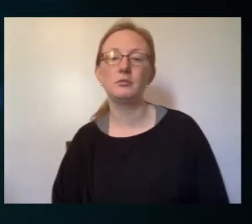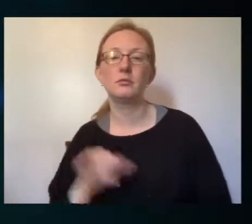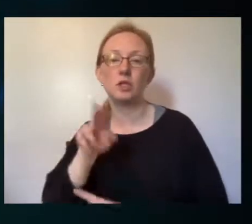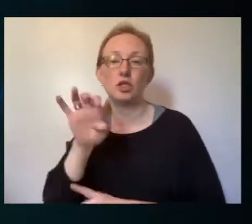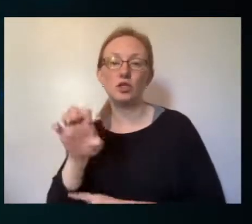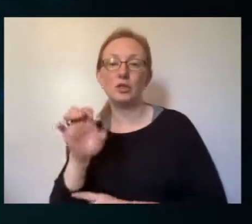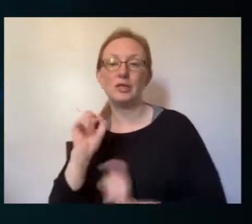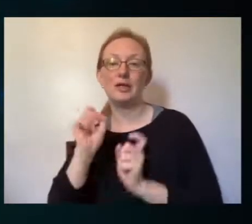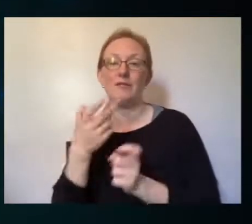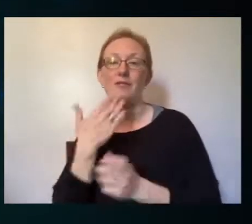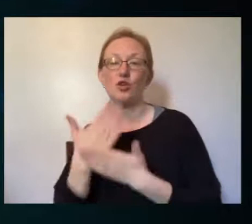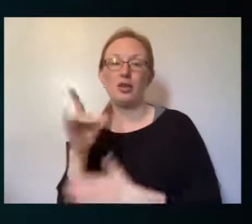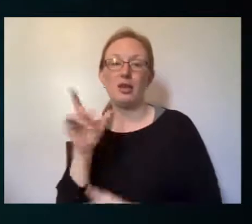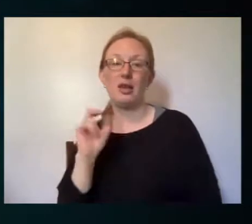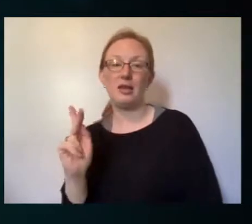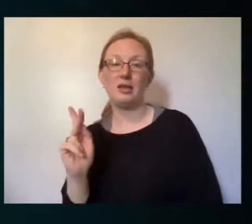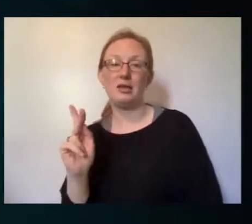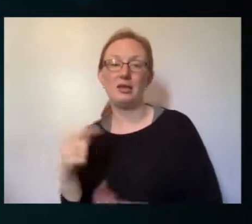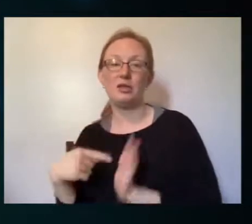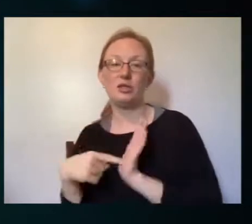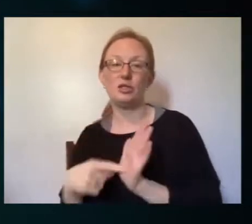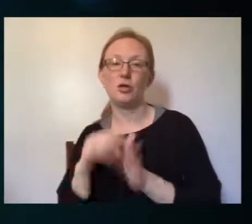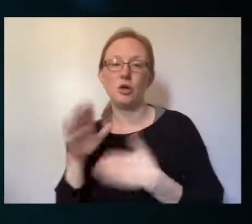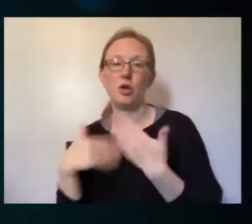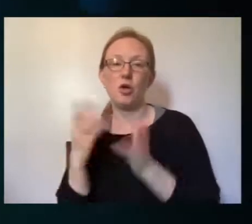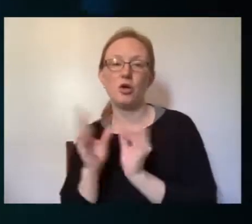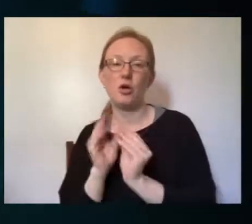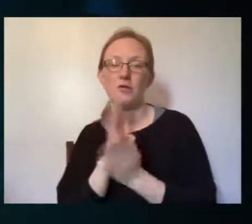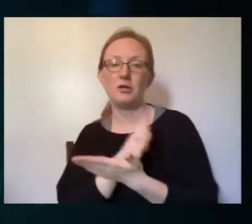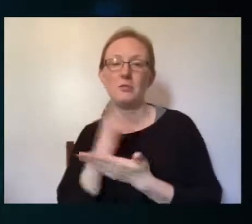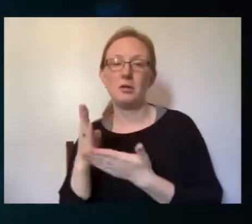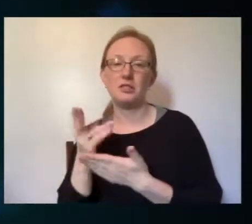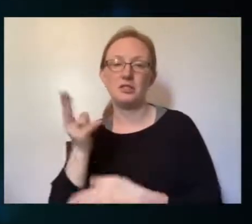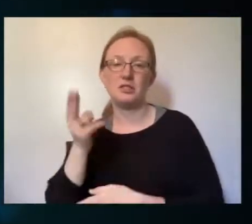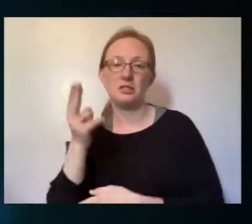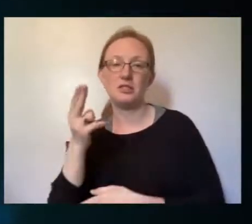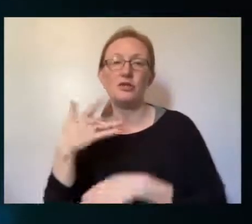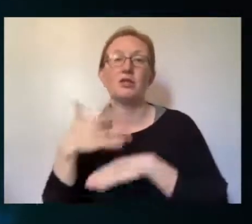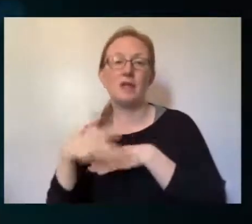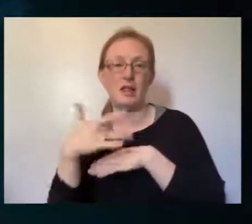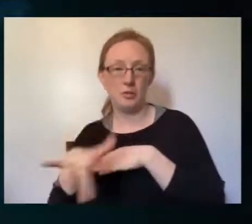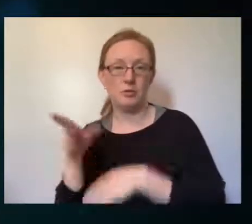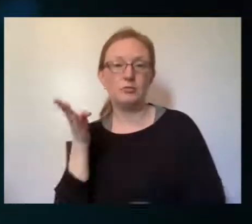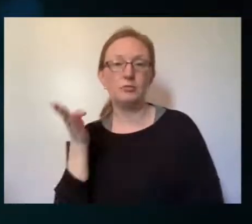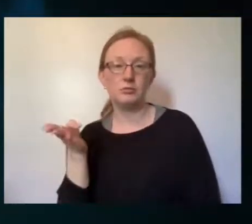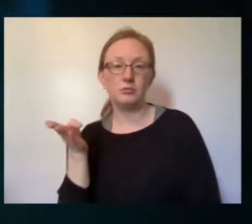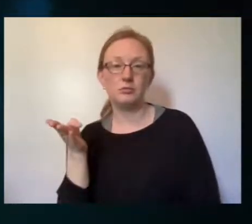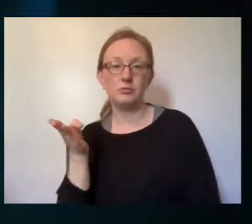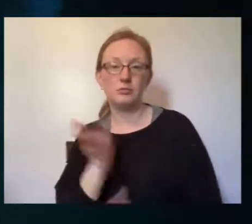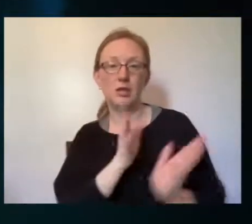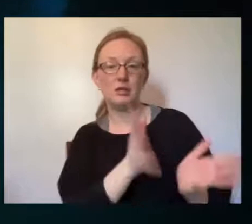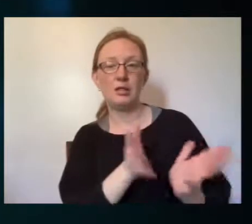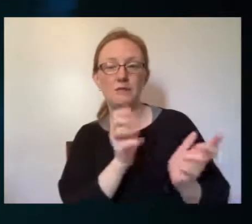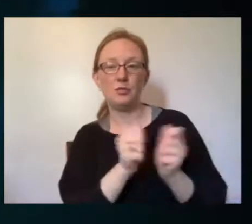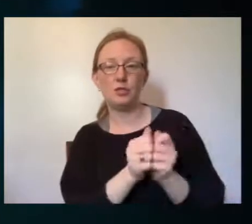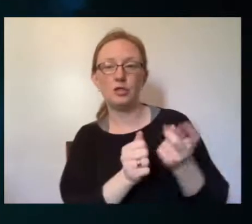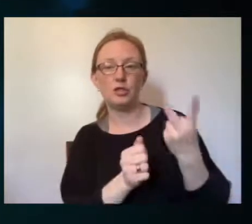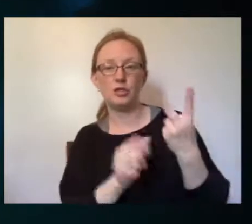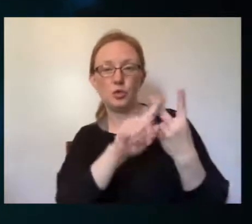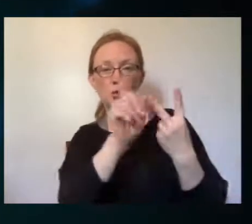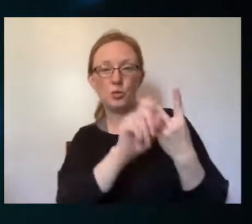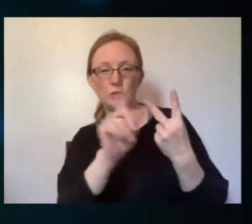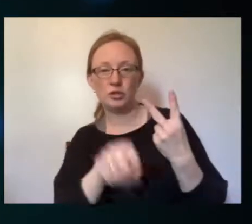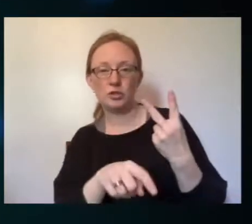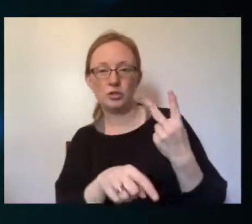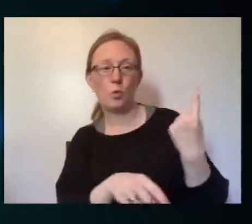link showing that all conference budgets and histories are available. And we've been left with sort of two questions,